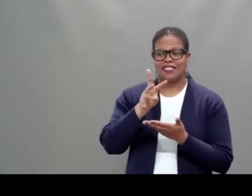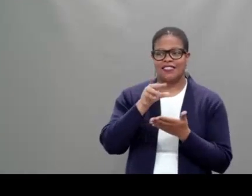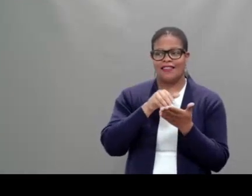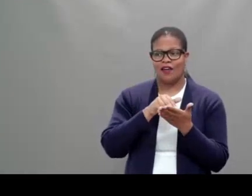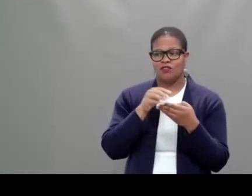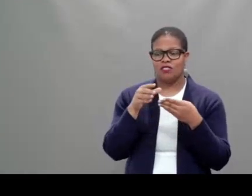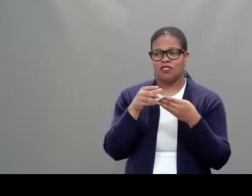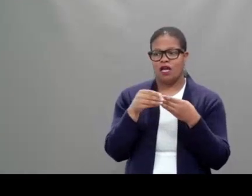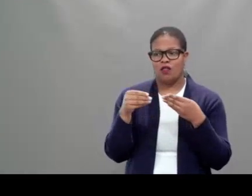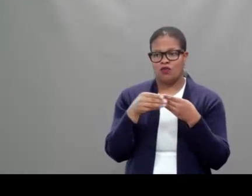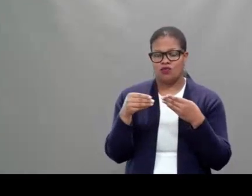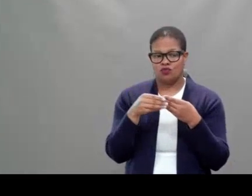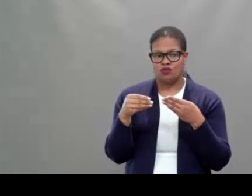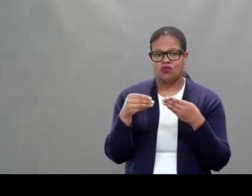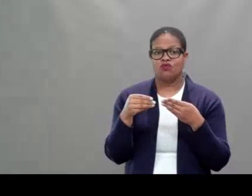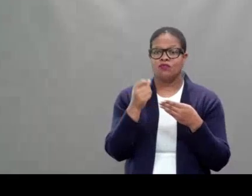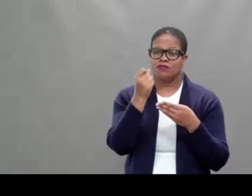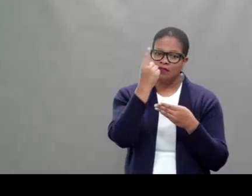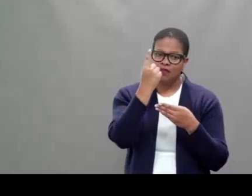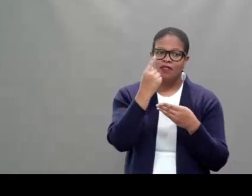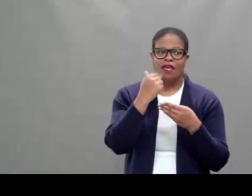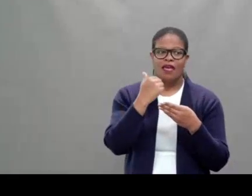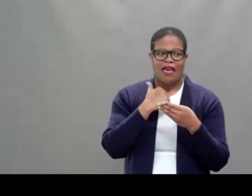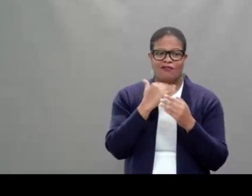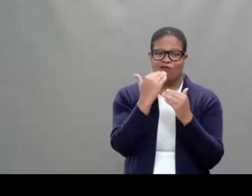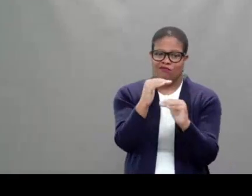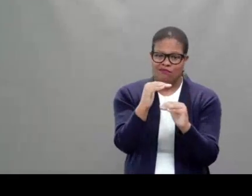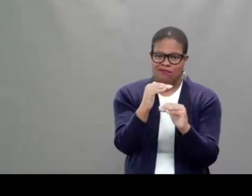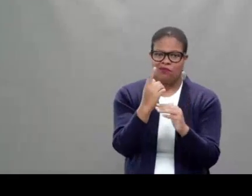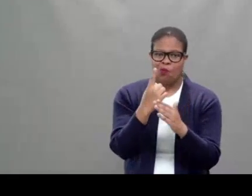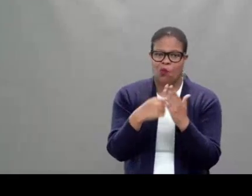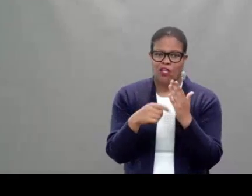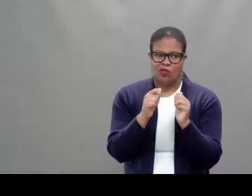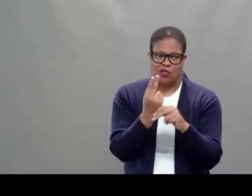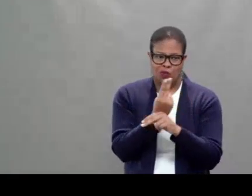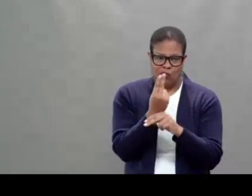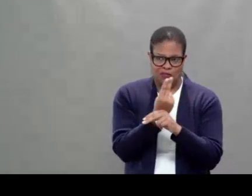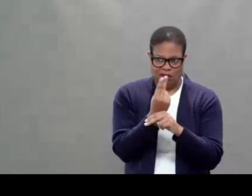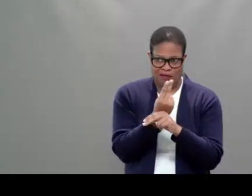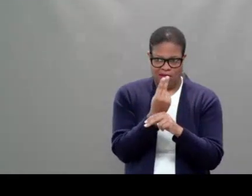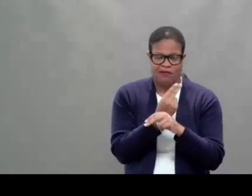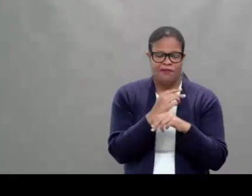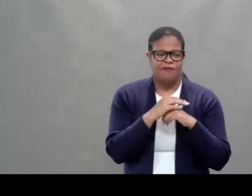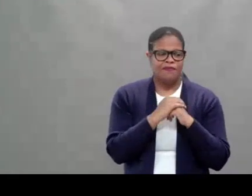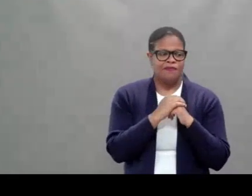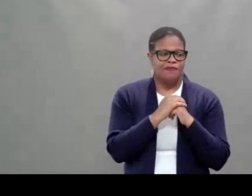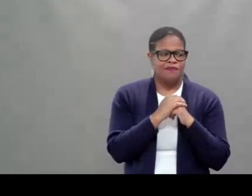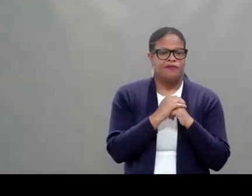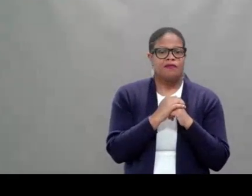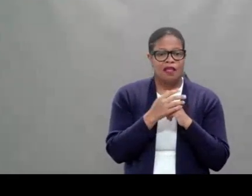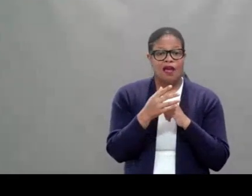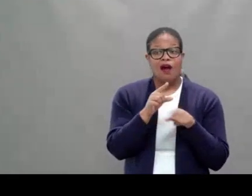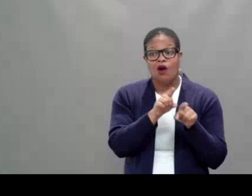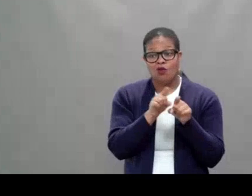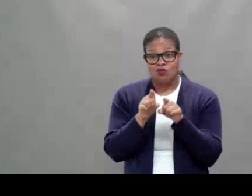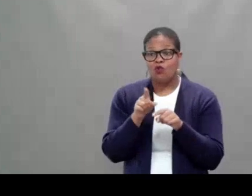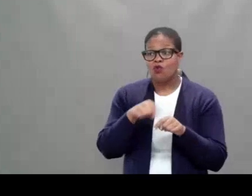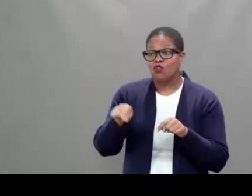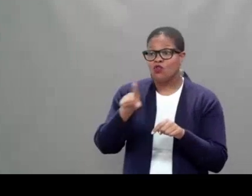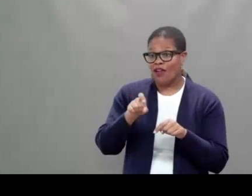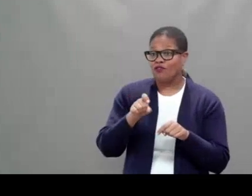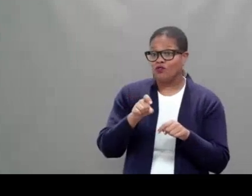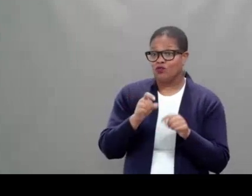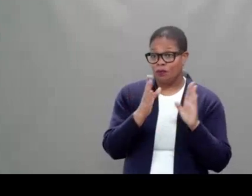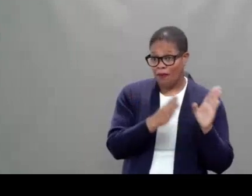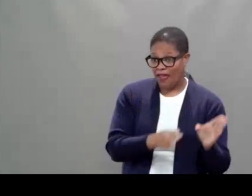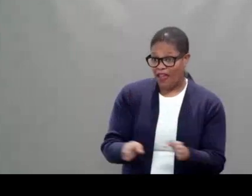$76,000. And there's restrictions on what you can use those dollars for. And you have to create a